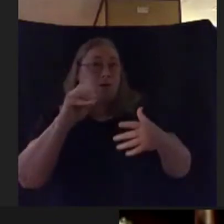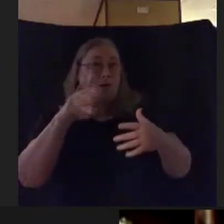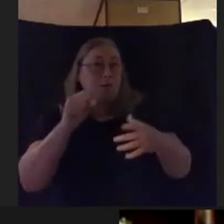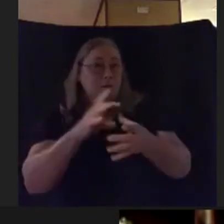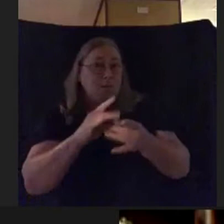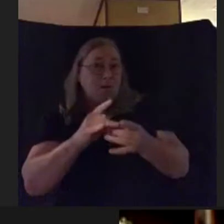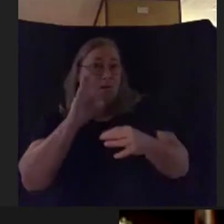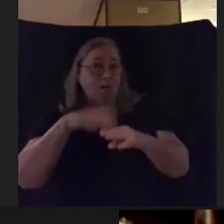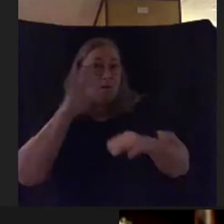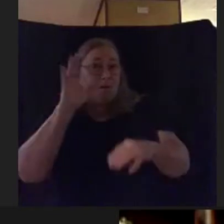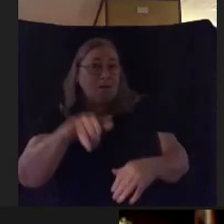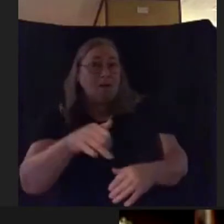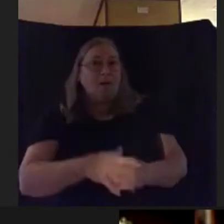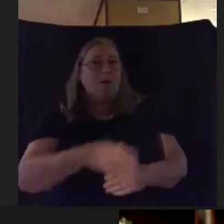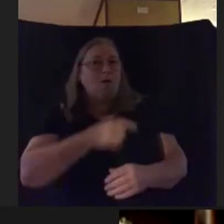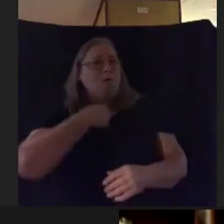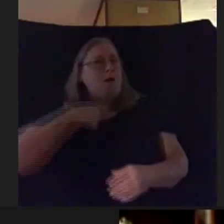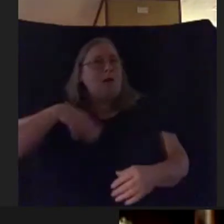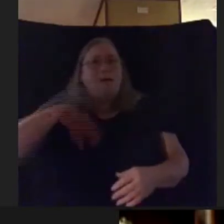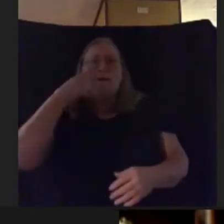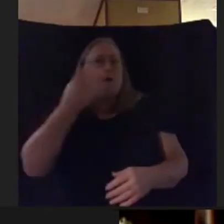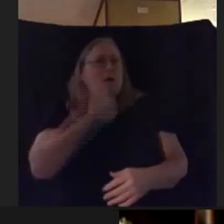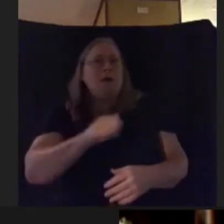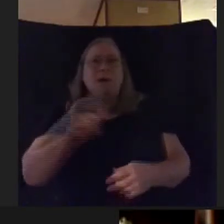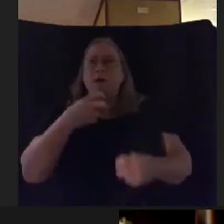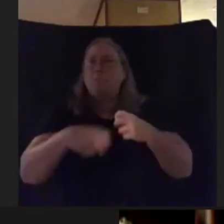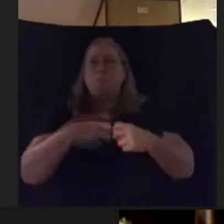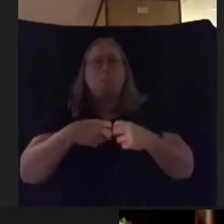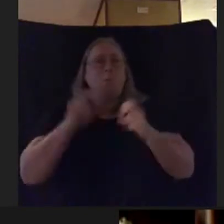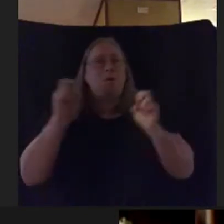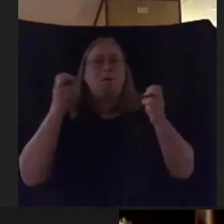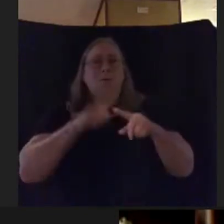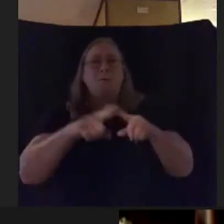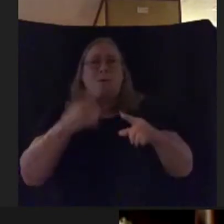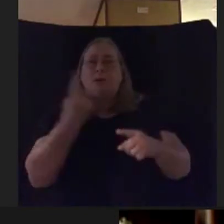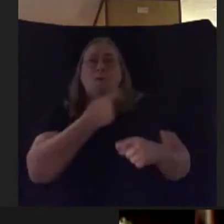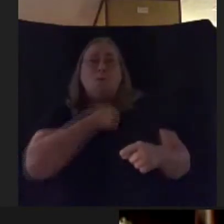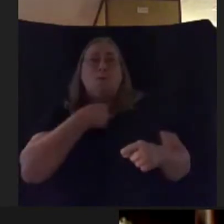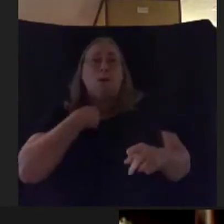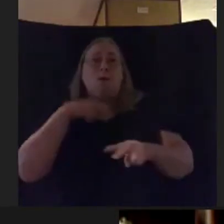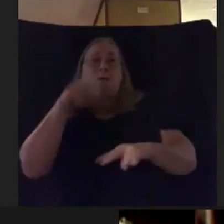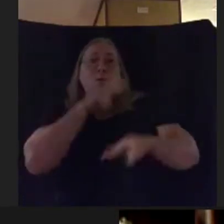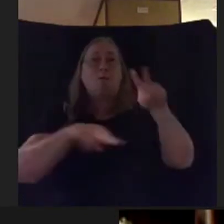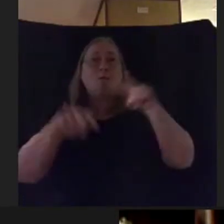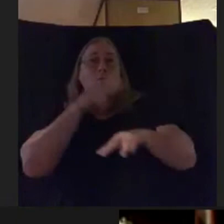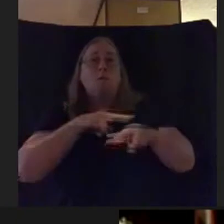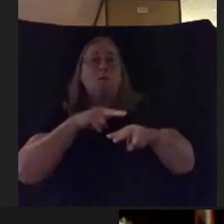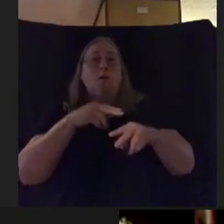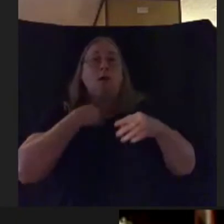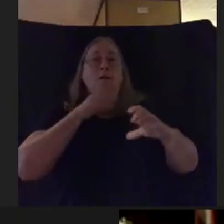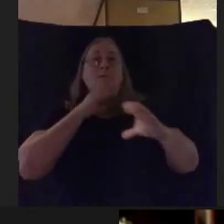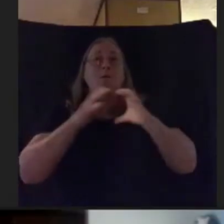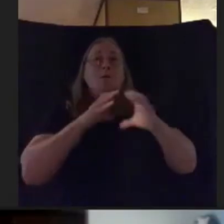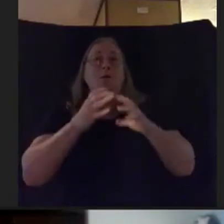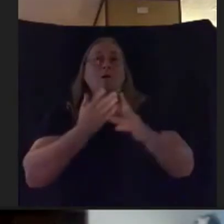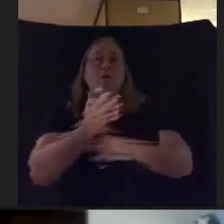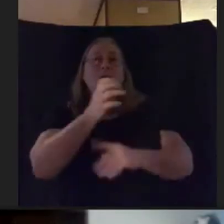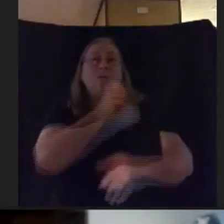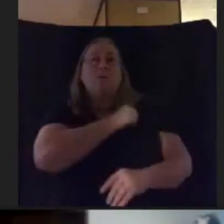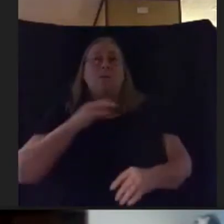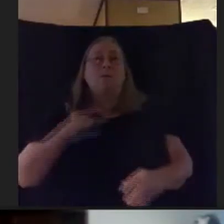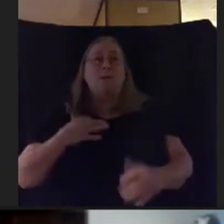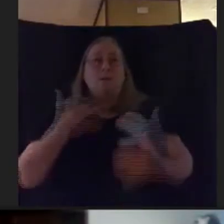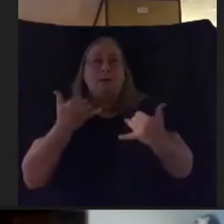haven't seen any issues so far. I mean, certainly something we're monitoring and have been in communications with our immunization staff, but to